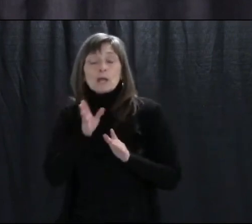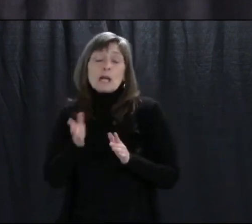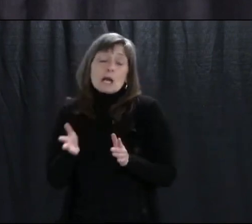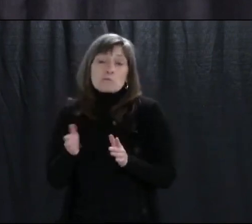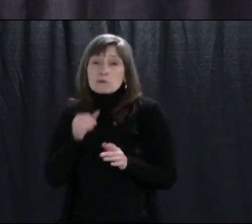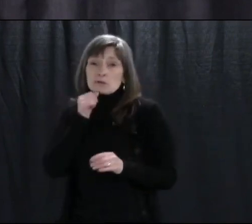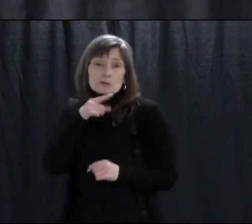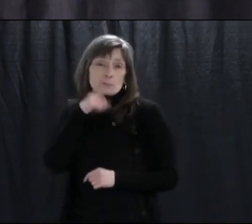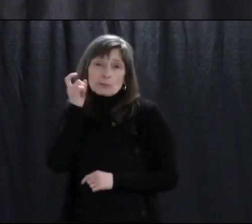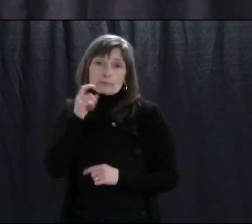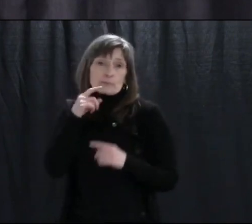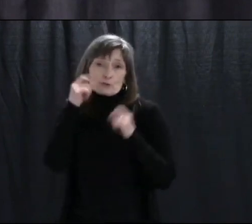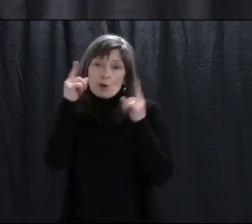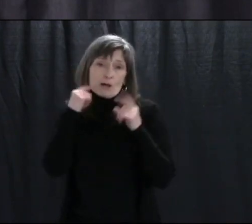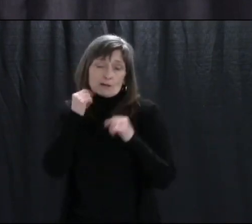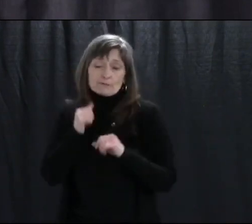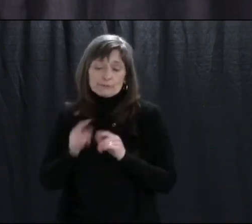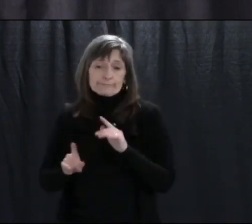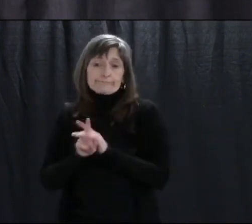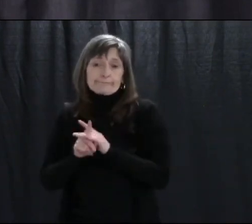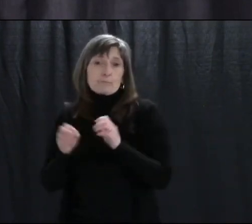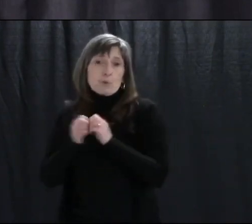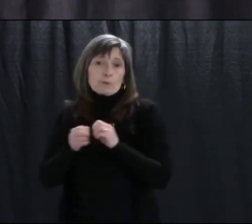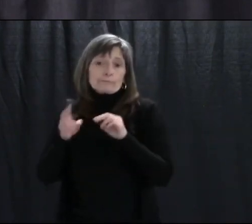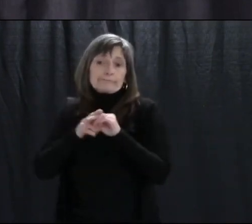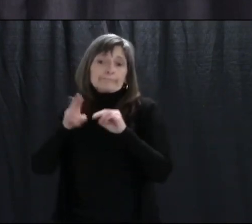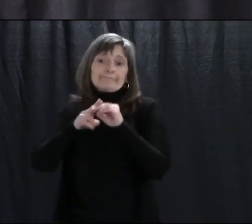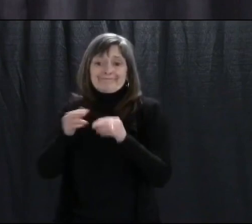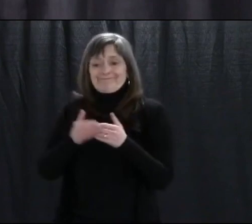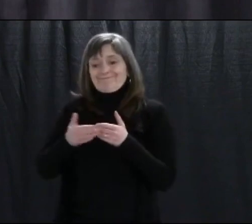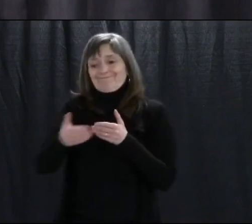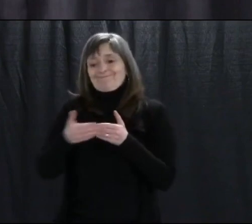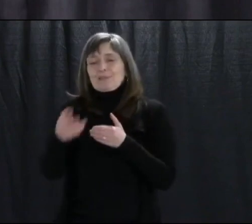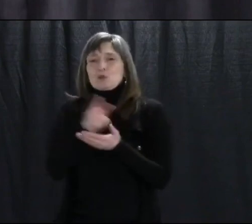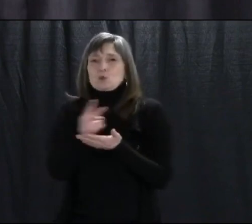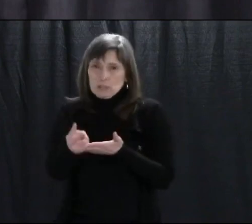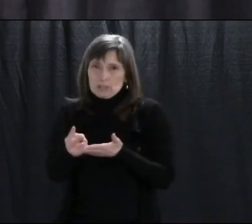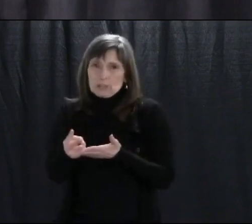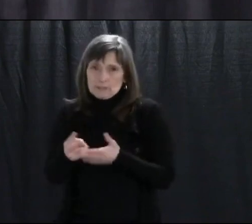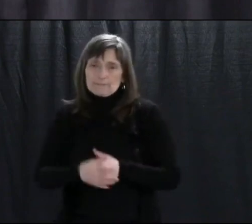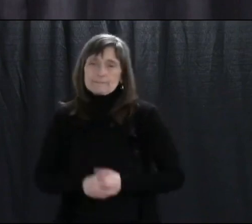be surprised to see a rise in cases over the next 2 weeks.